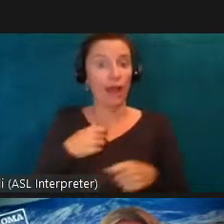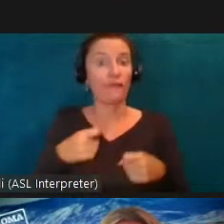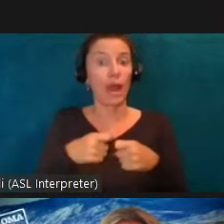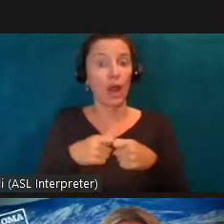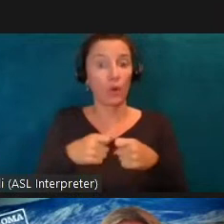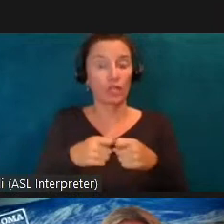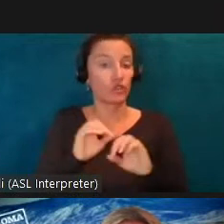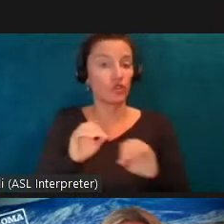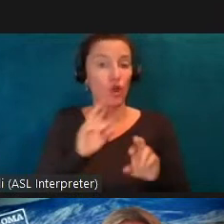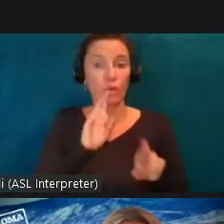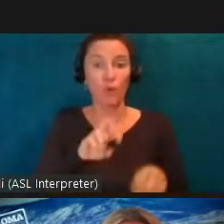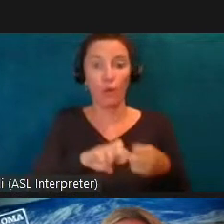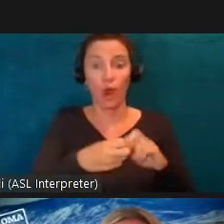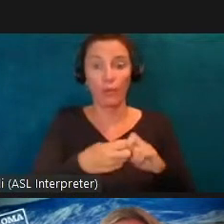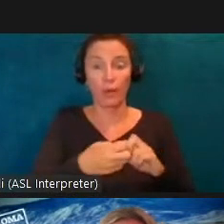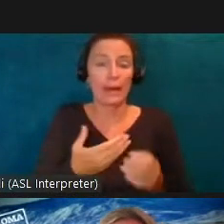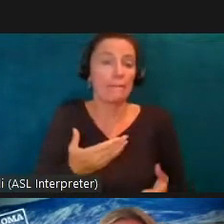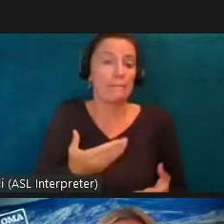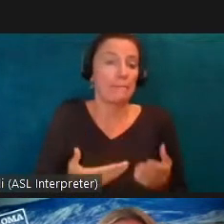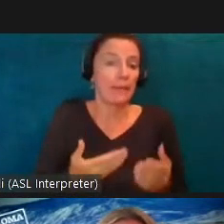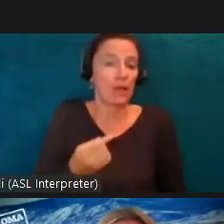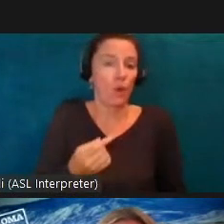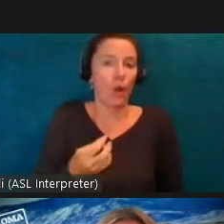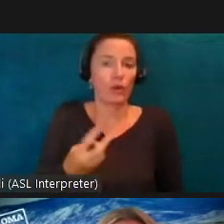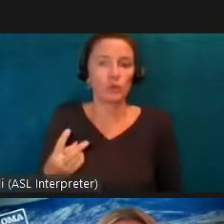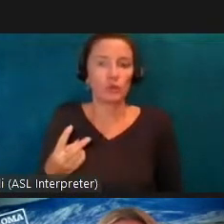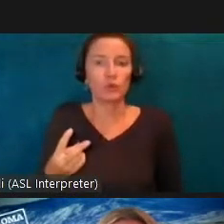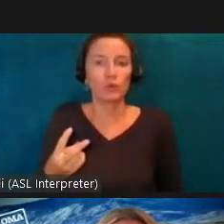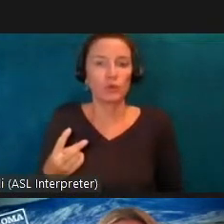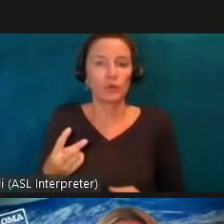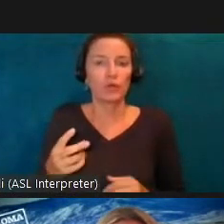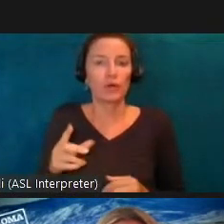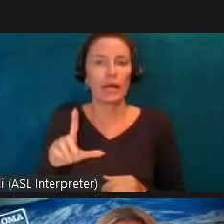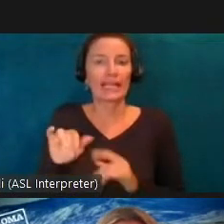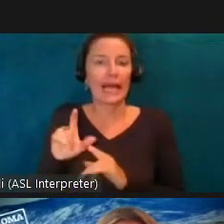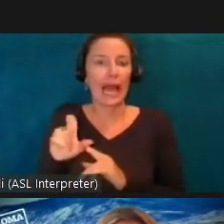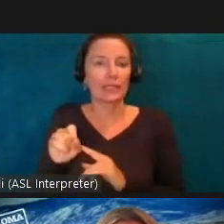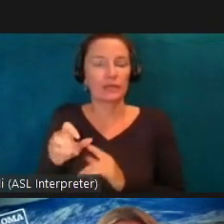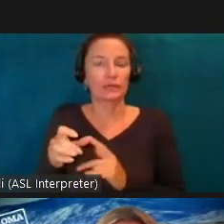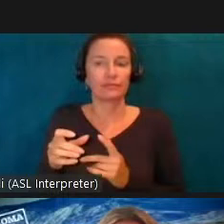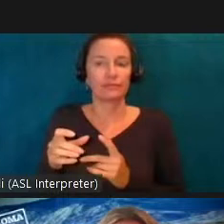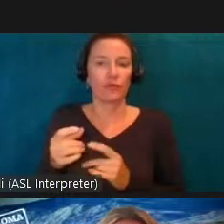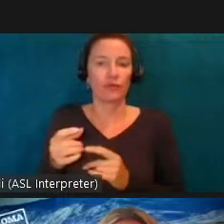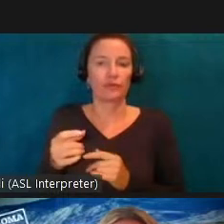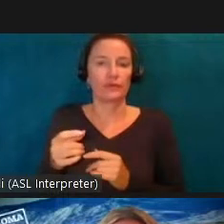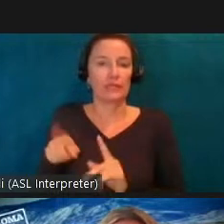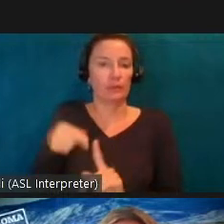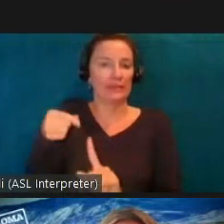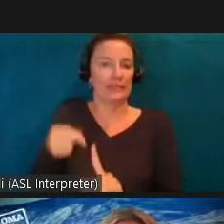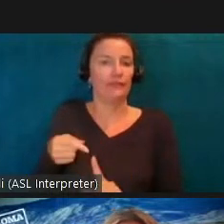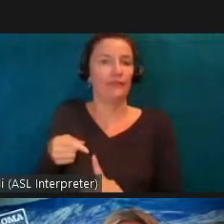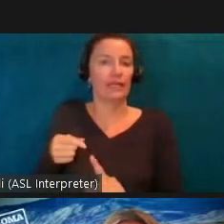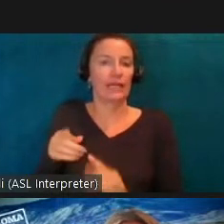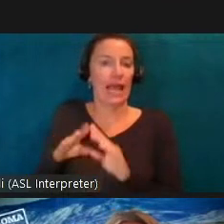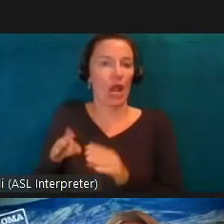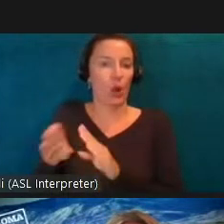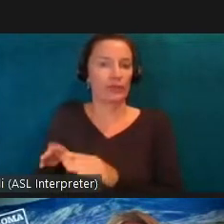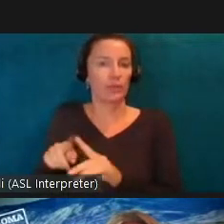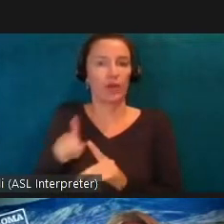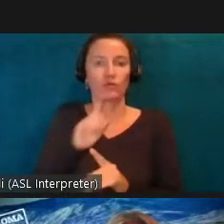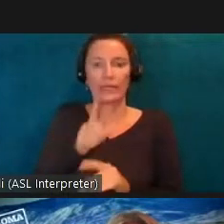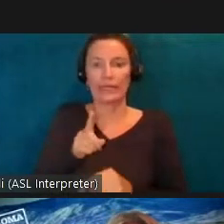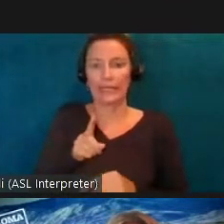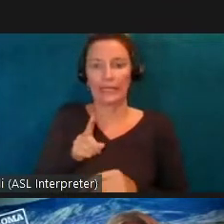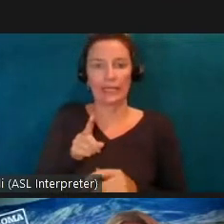may be one or two lines that go to a specific residence, but that's kind of par for the course for that larger an area. But right